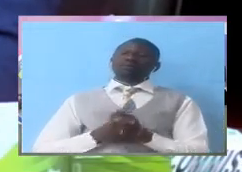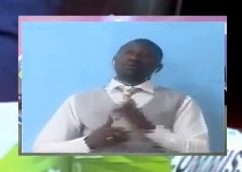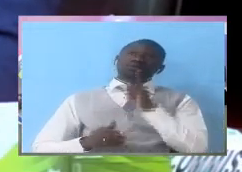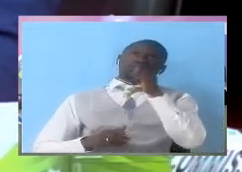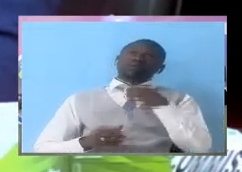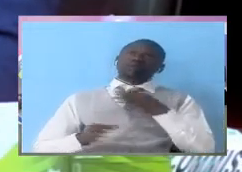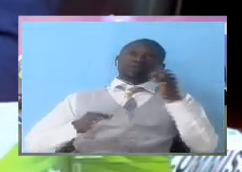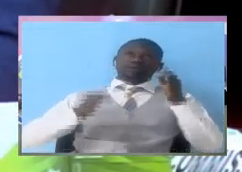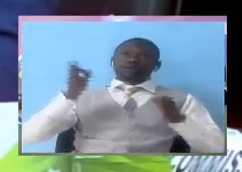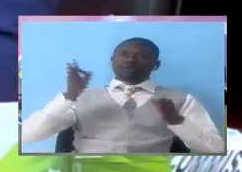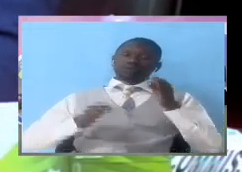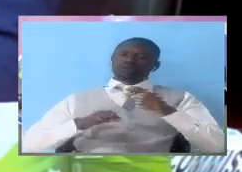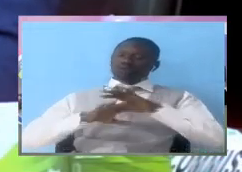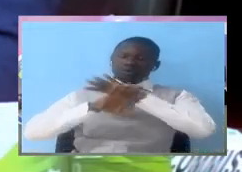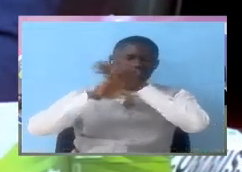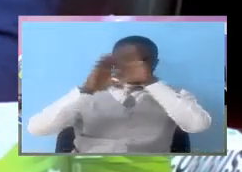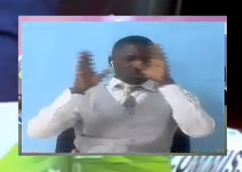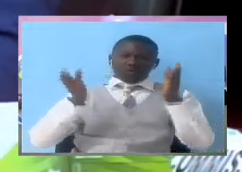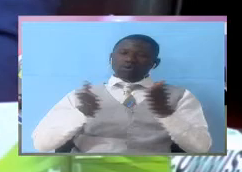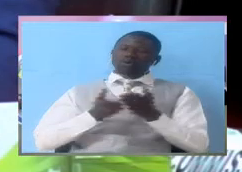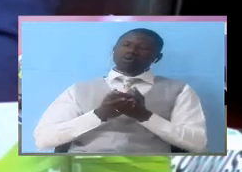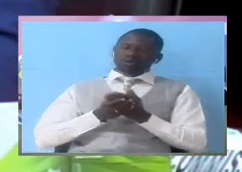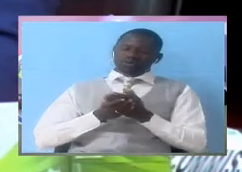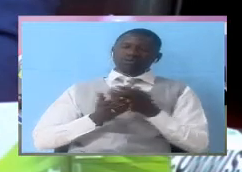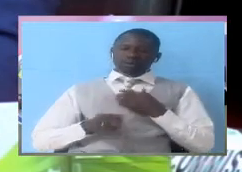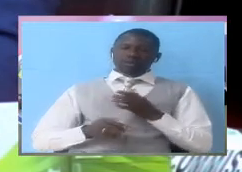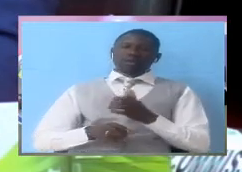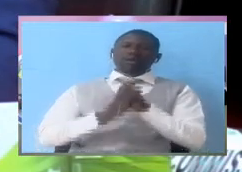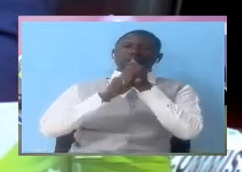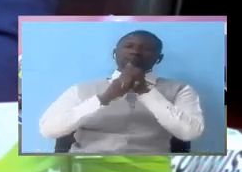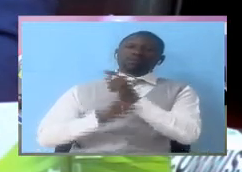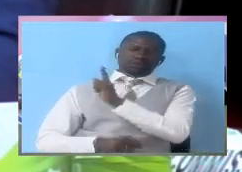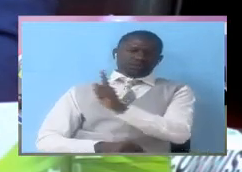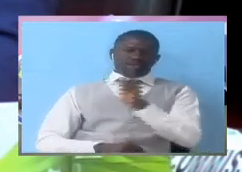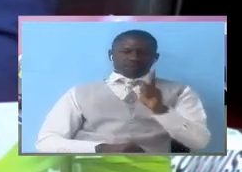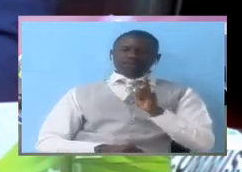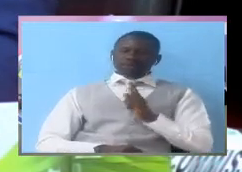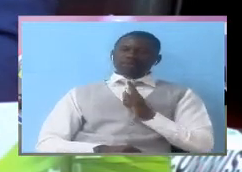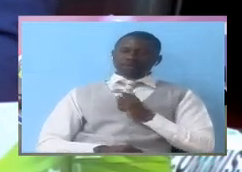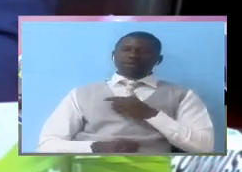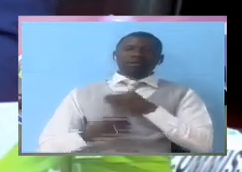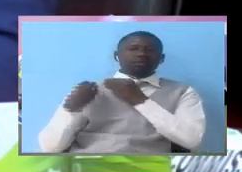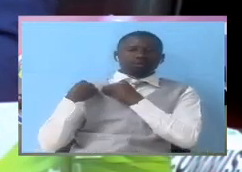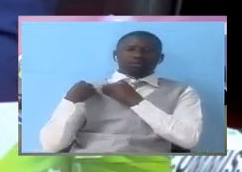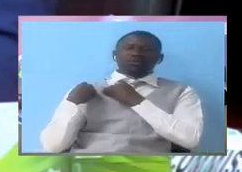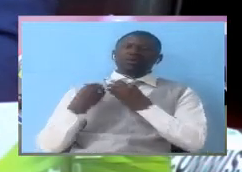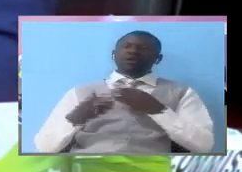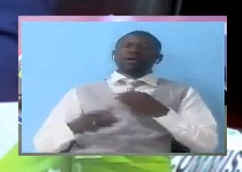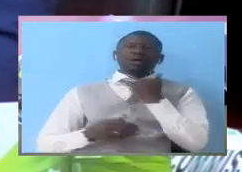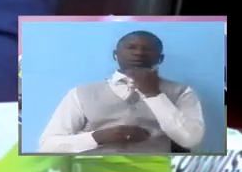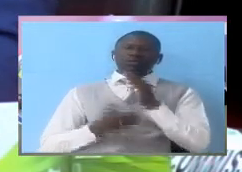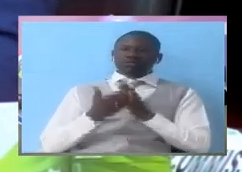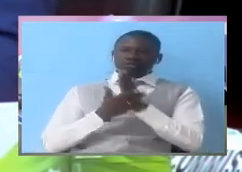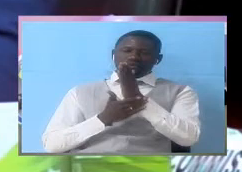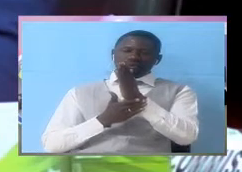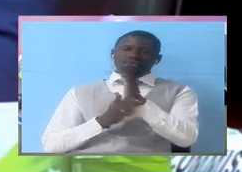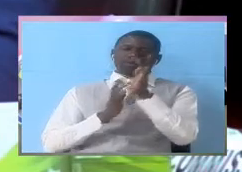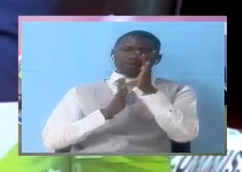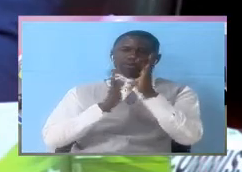of all, will render each their due. This we ask through Jesus Christ, our